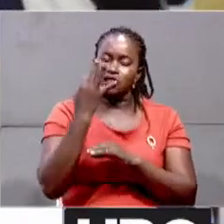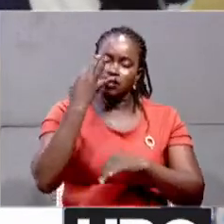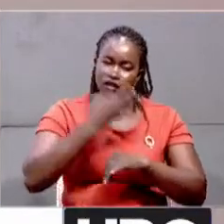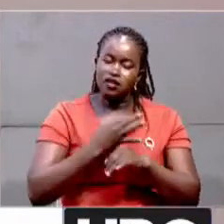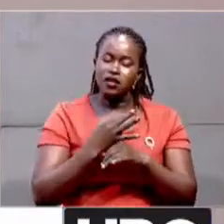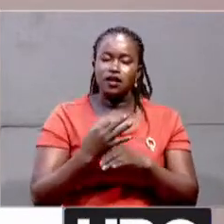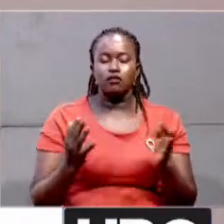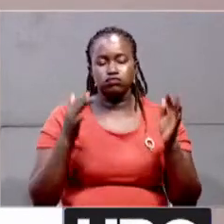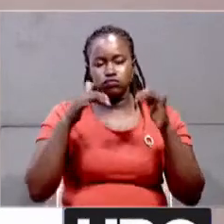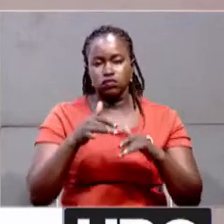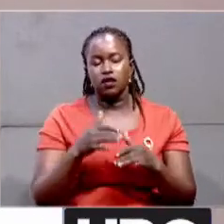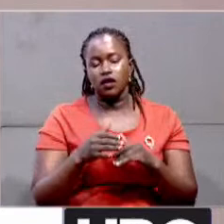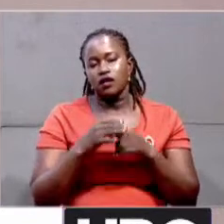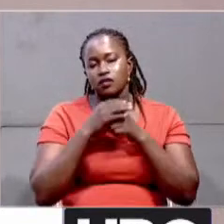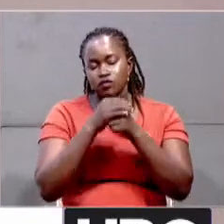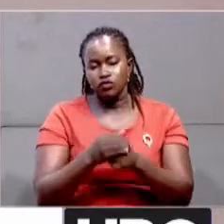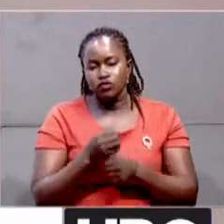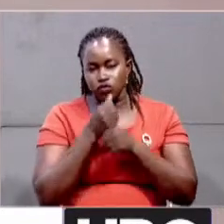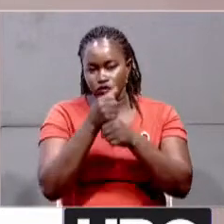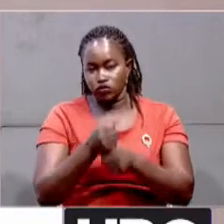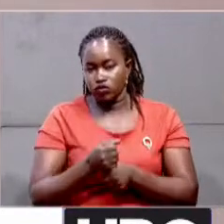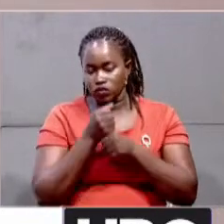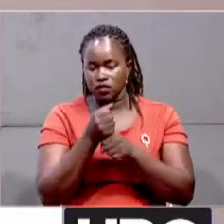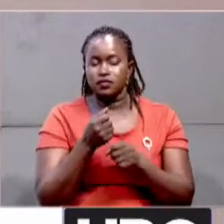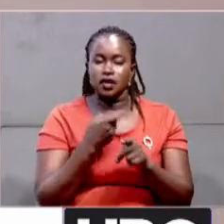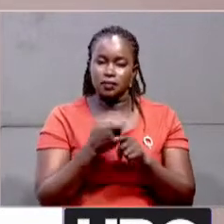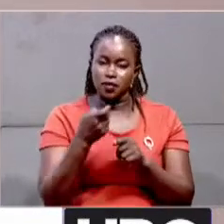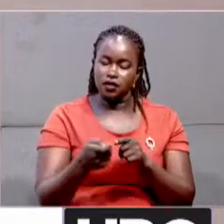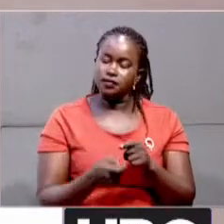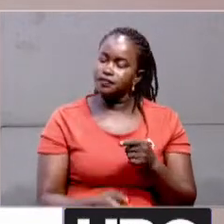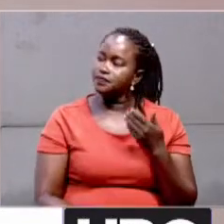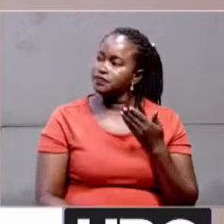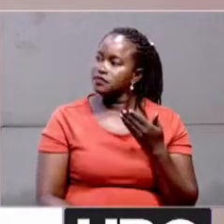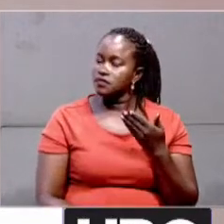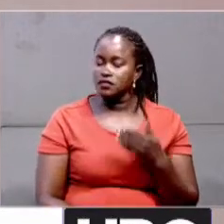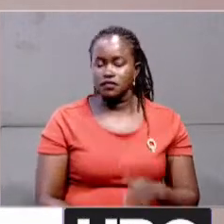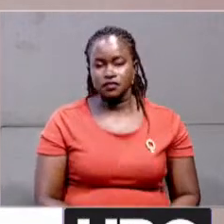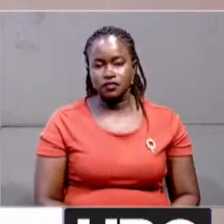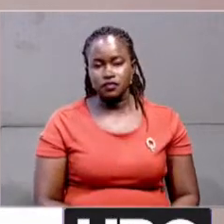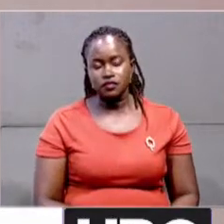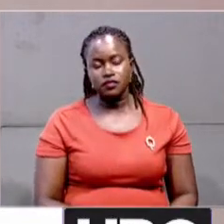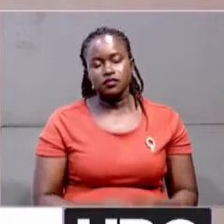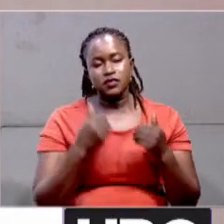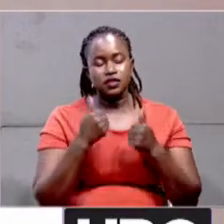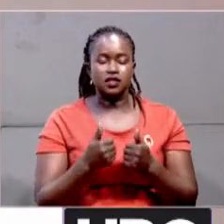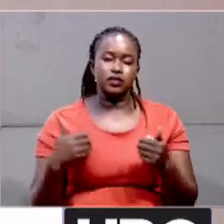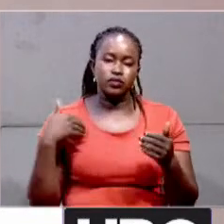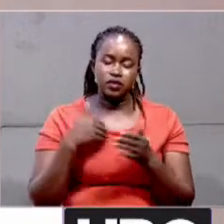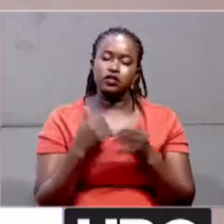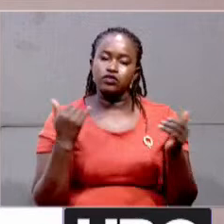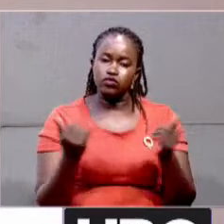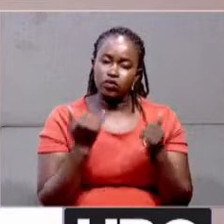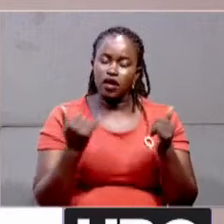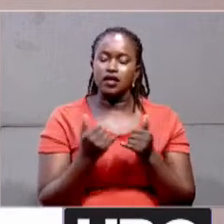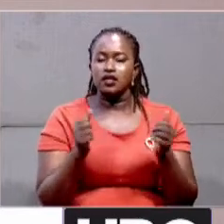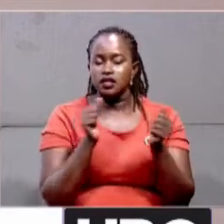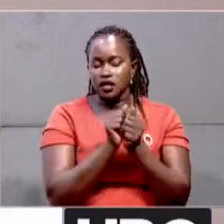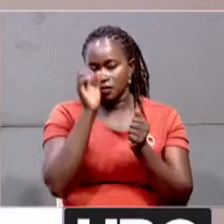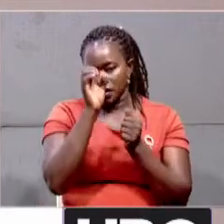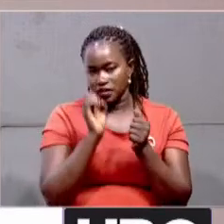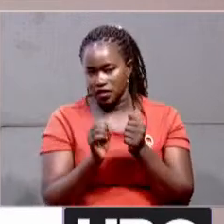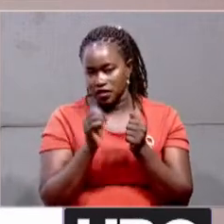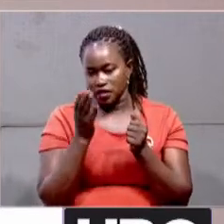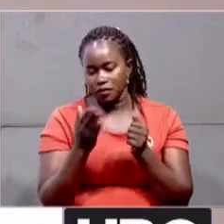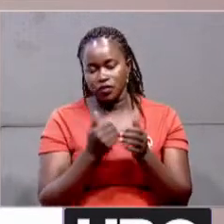near Kampala. I told that the stock of the Nile perch, for example, have declined by 33% just